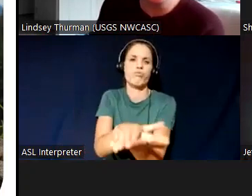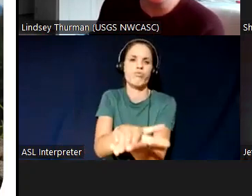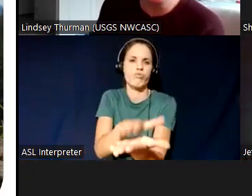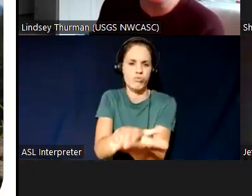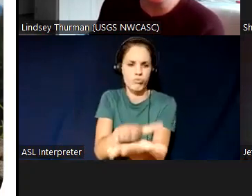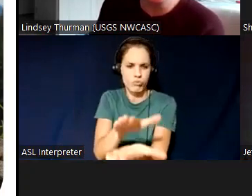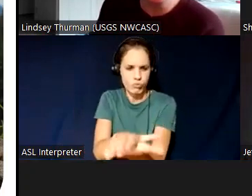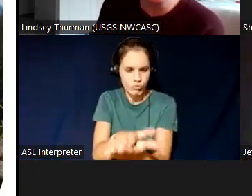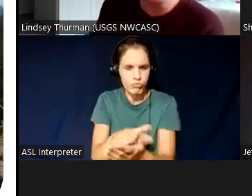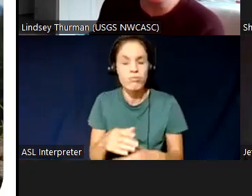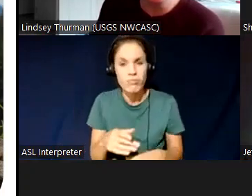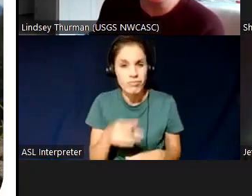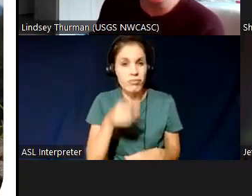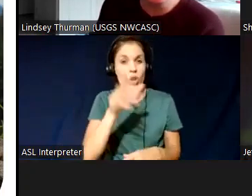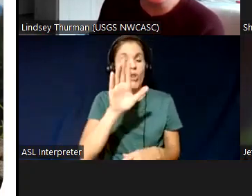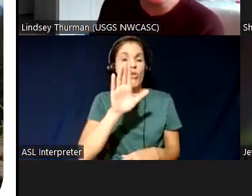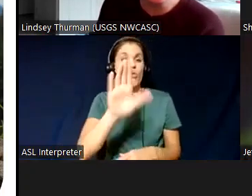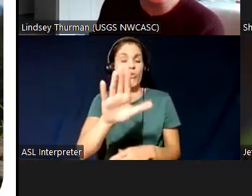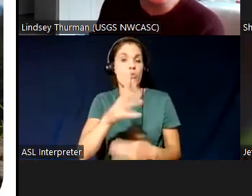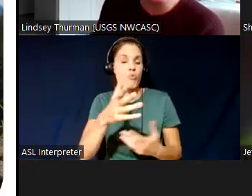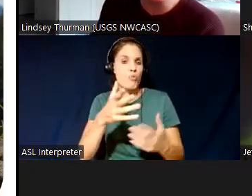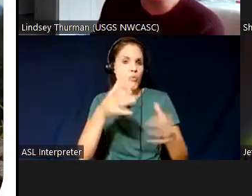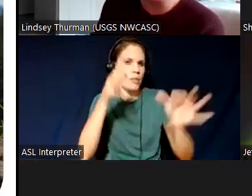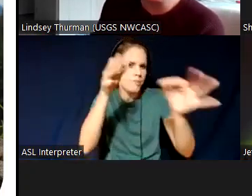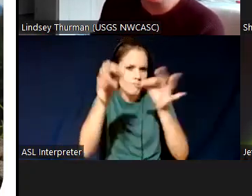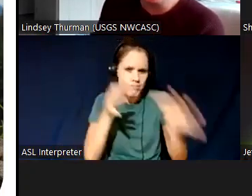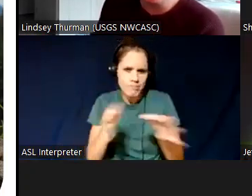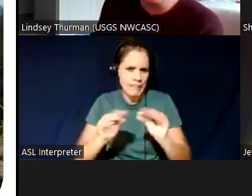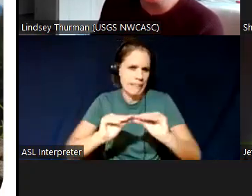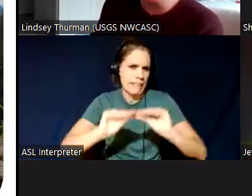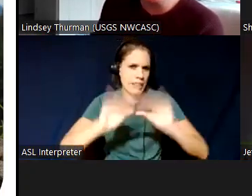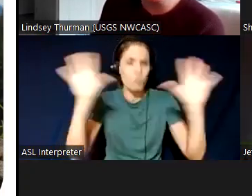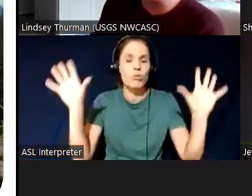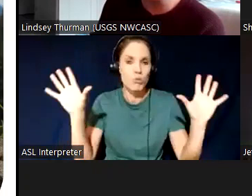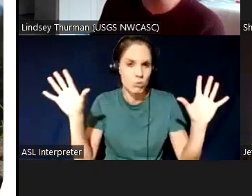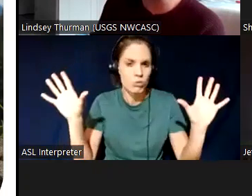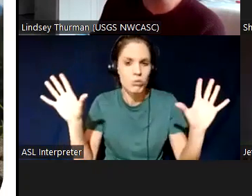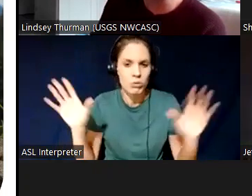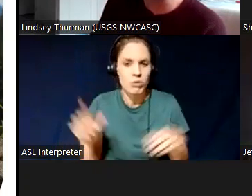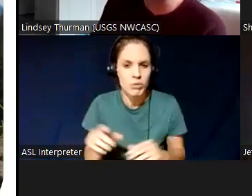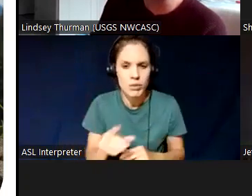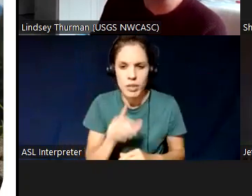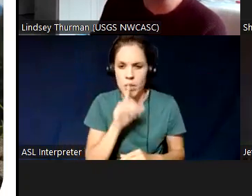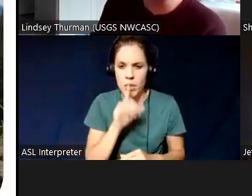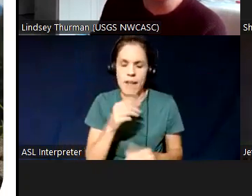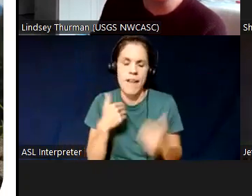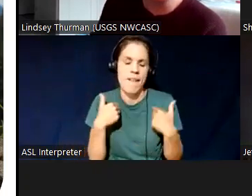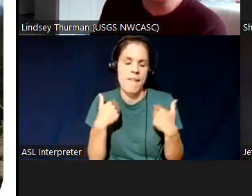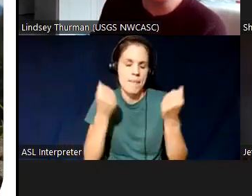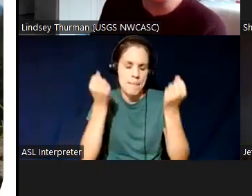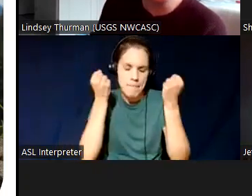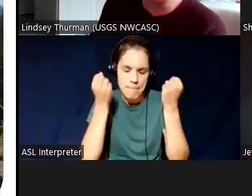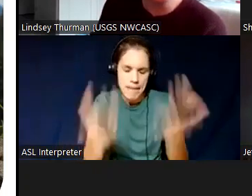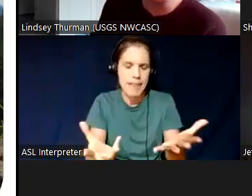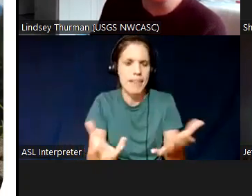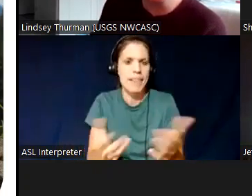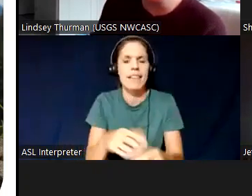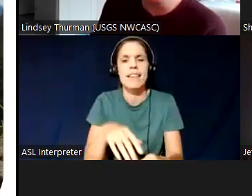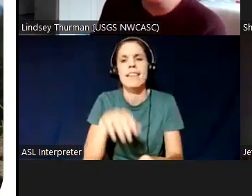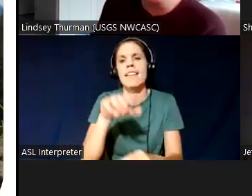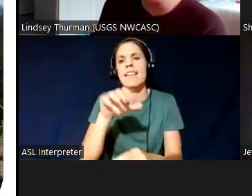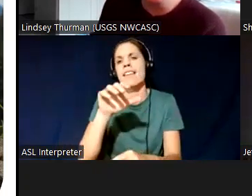out very nicely. So there's a tremendous amount. The adaptation menu and the